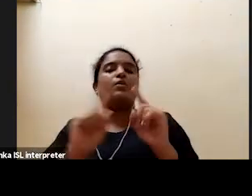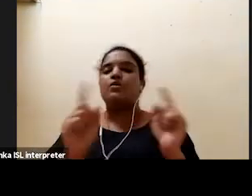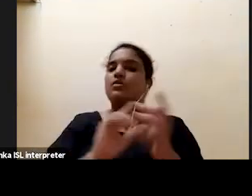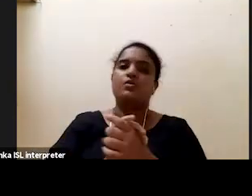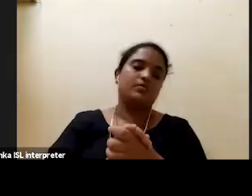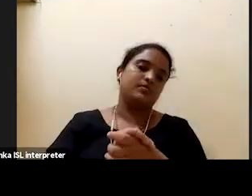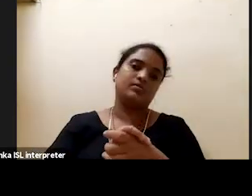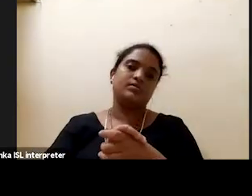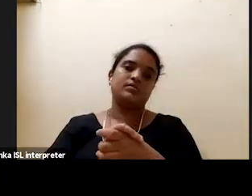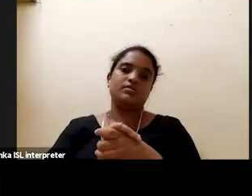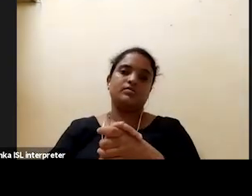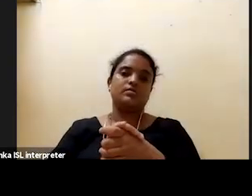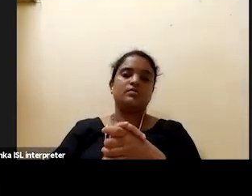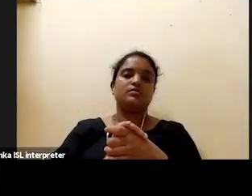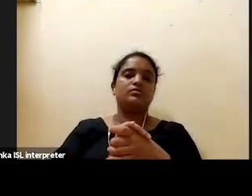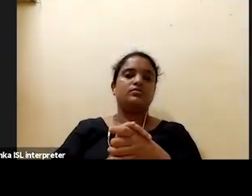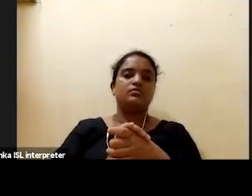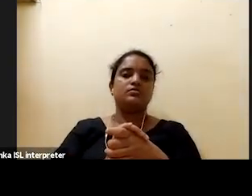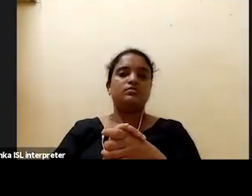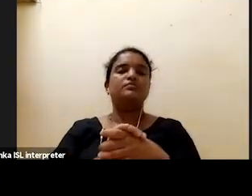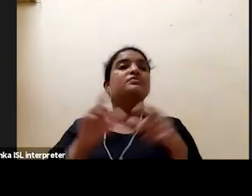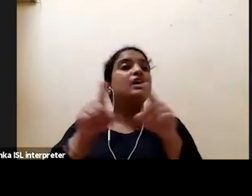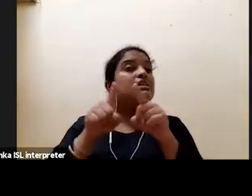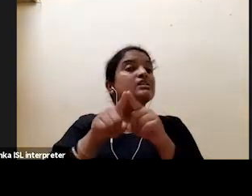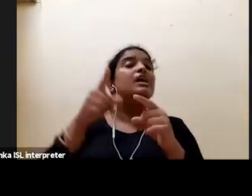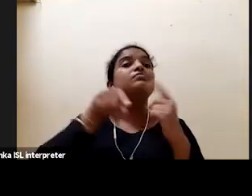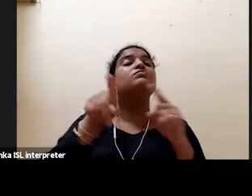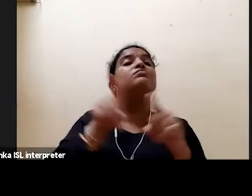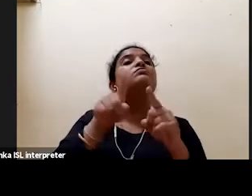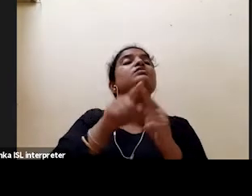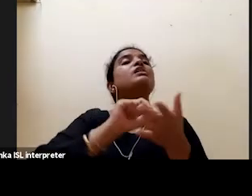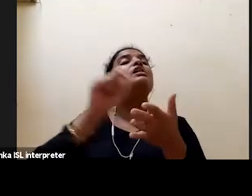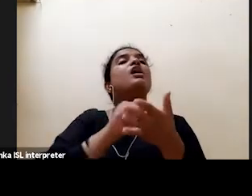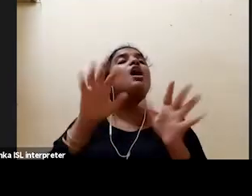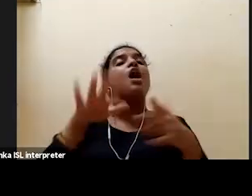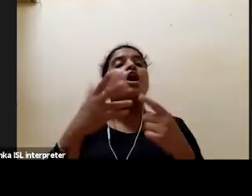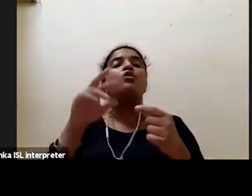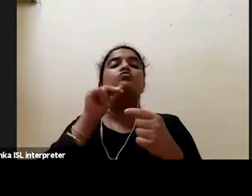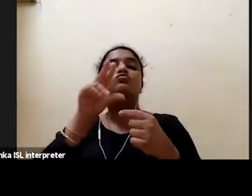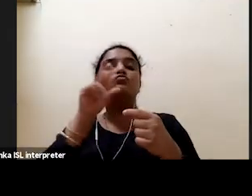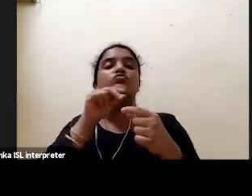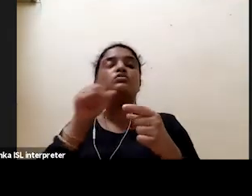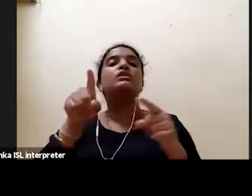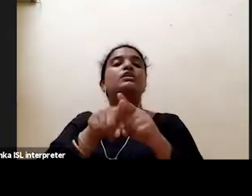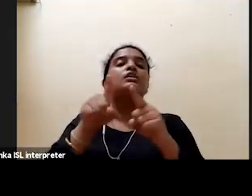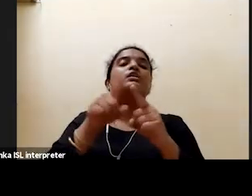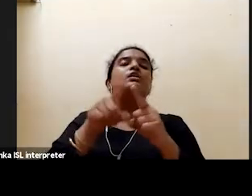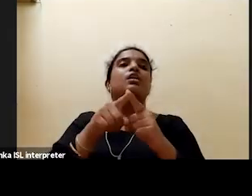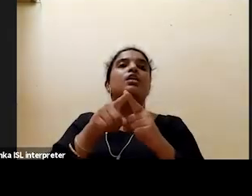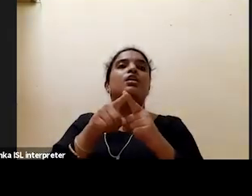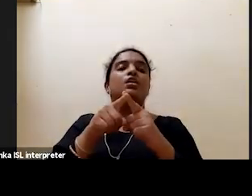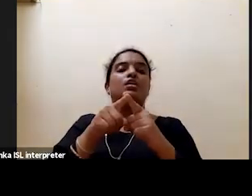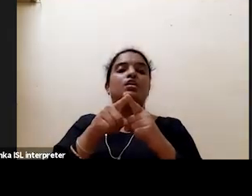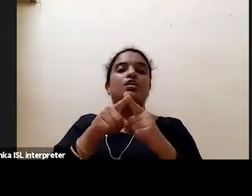to write. When If you want to understand how to write the way you talk, you can experiment with a dictation software. So when